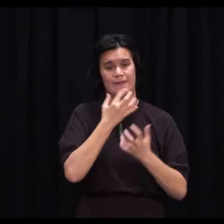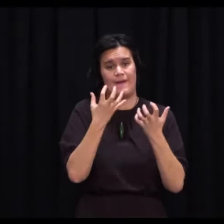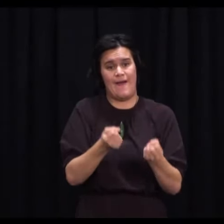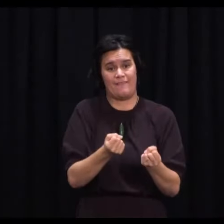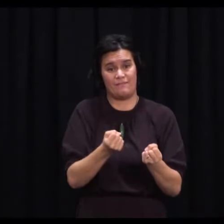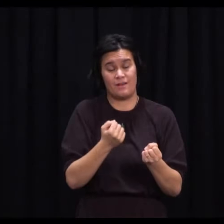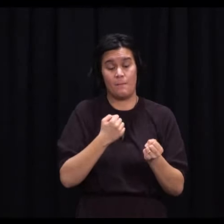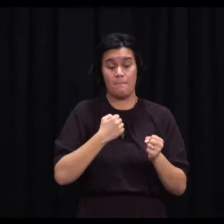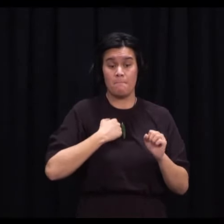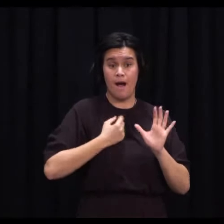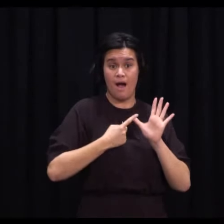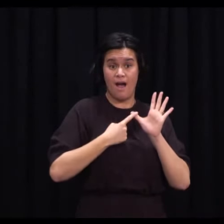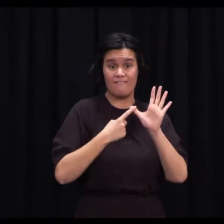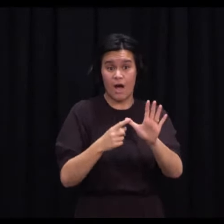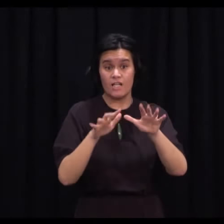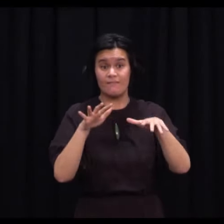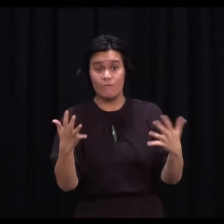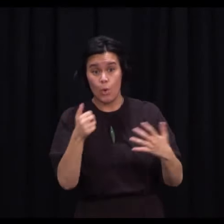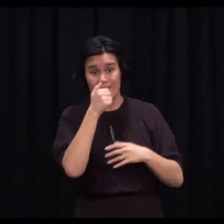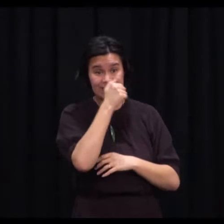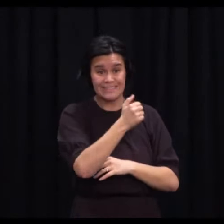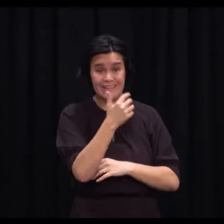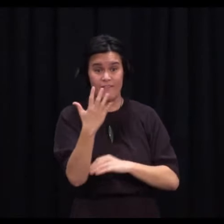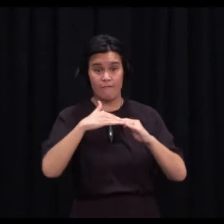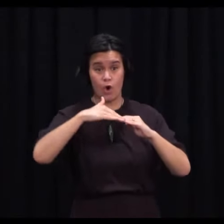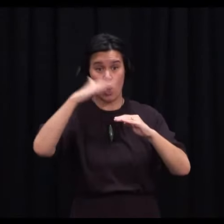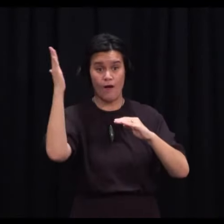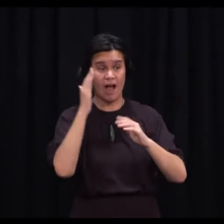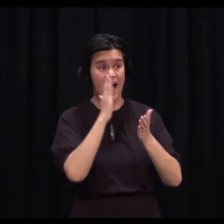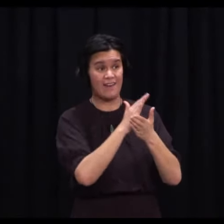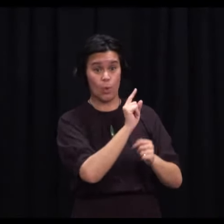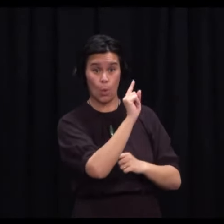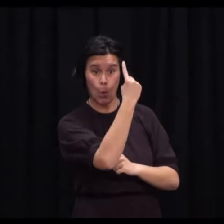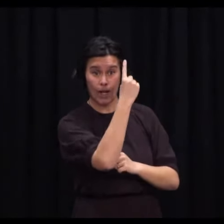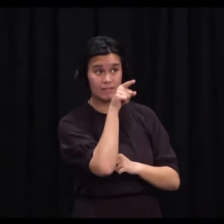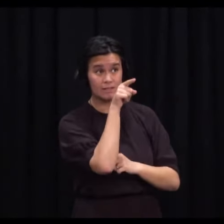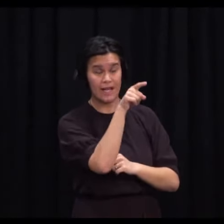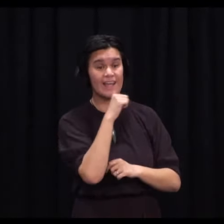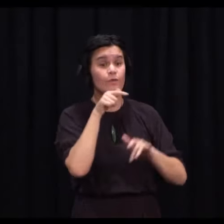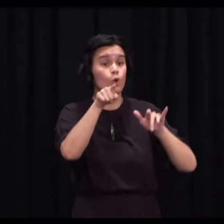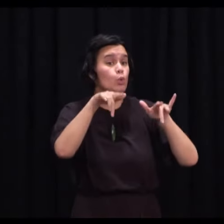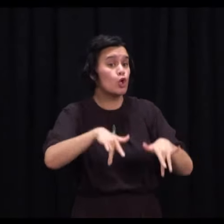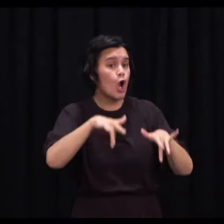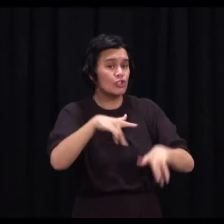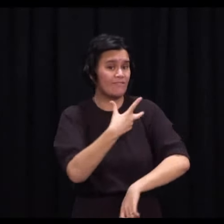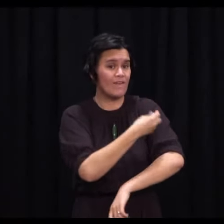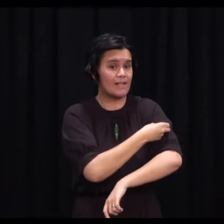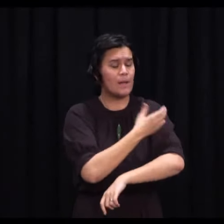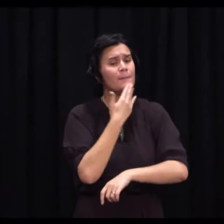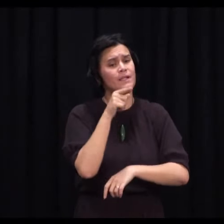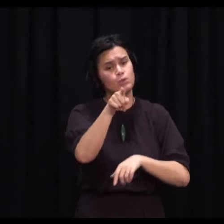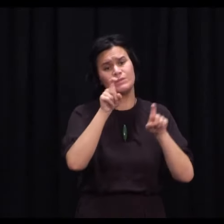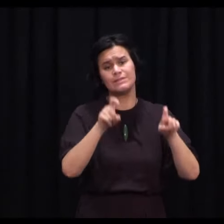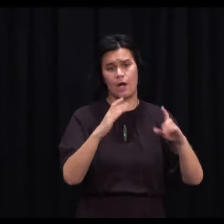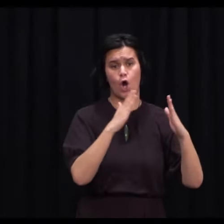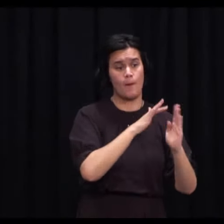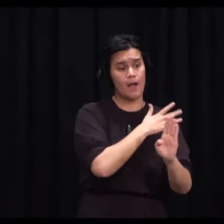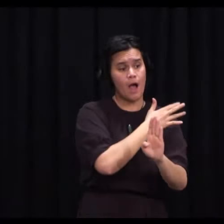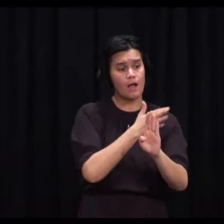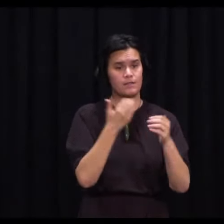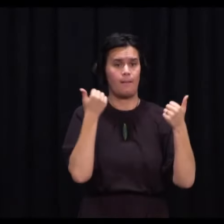anyone over 65 in Auckland. If you have not yet been vaccinated, please stay at home until you have